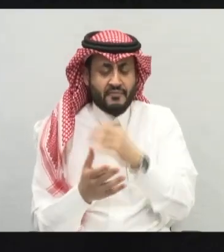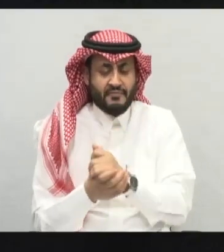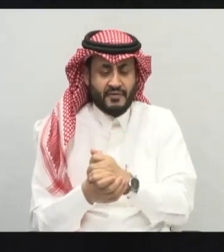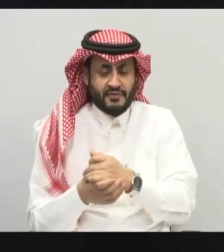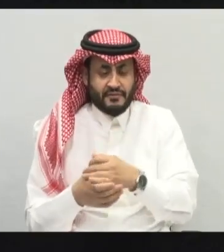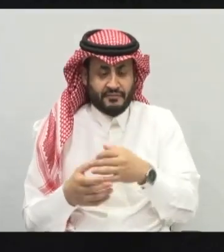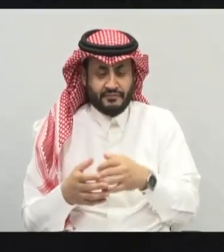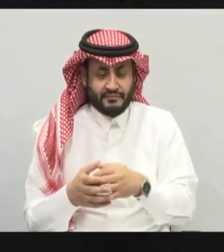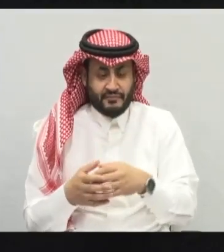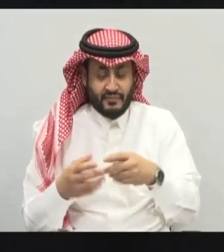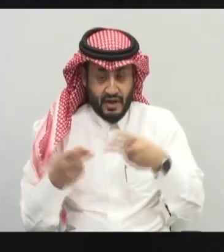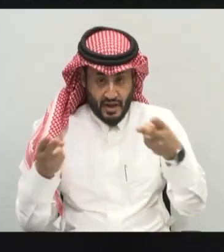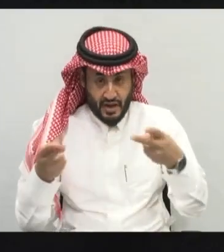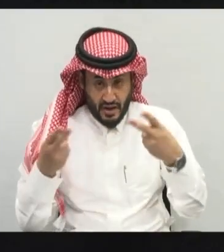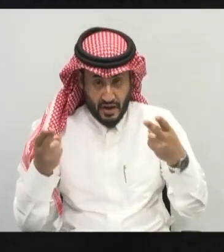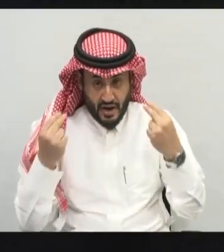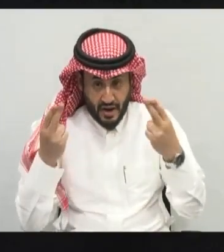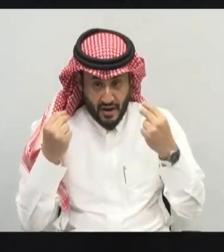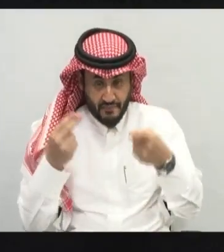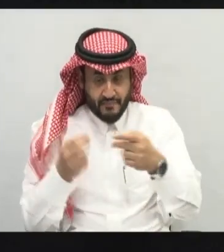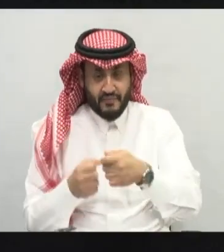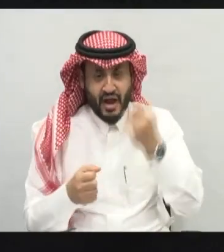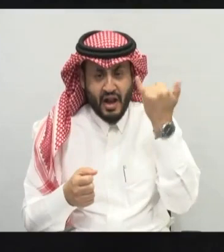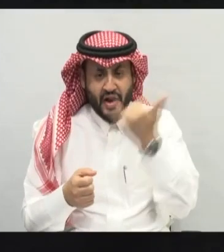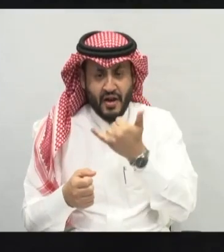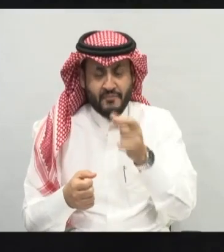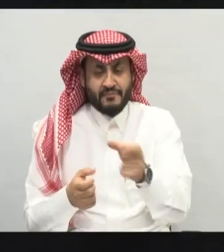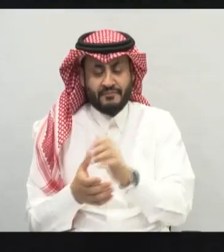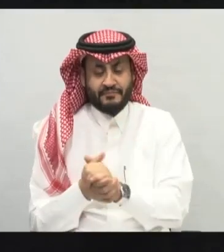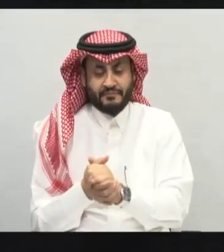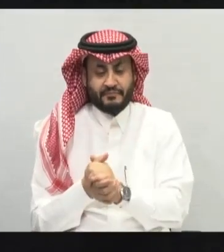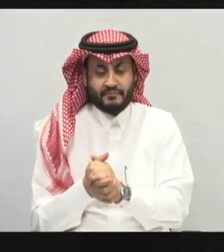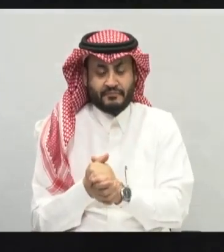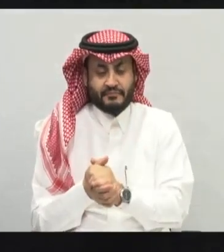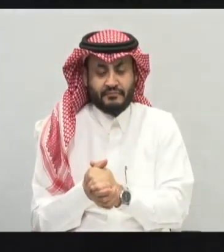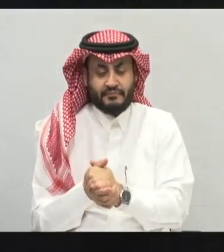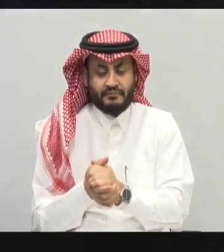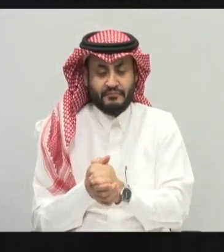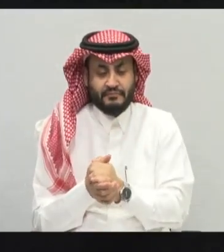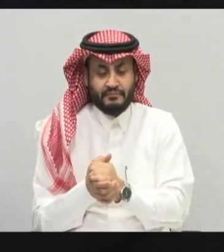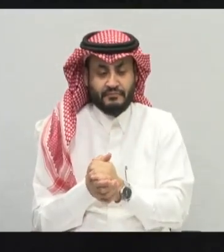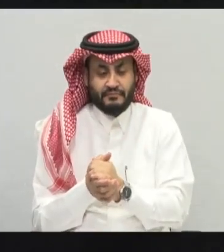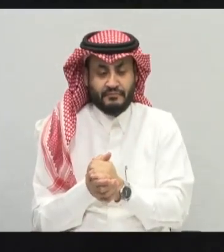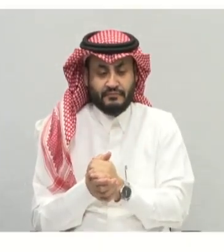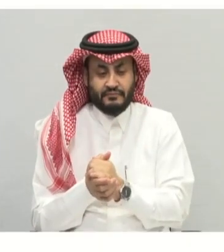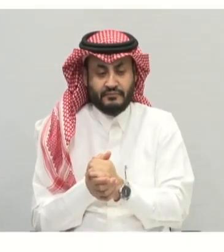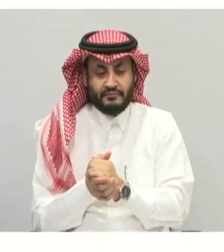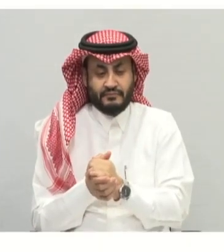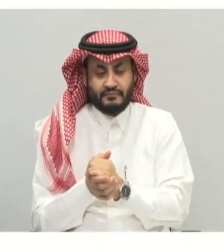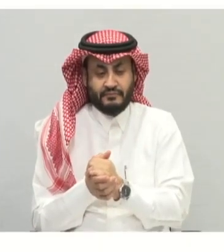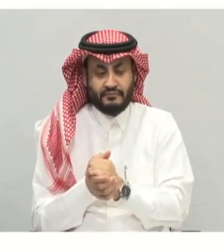but just to stress its importance but for real life and every day in the daily